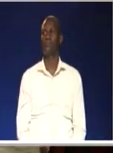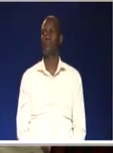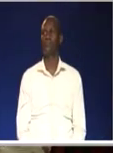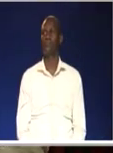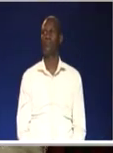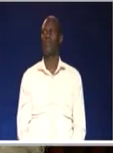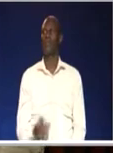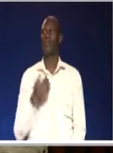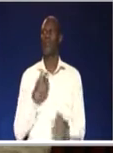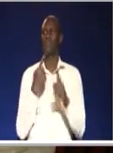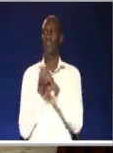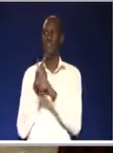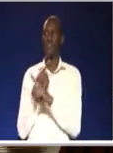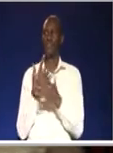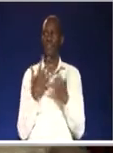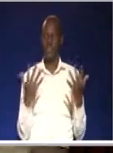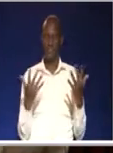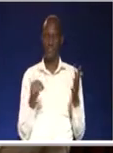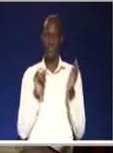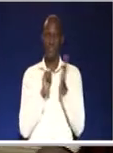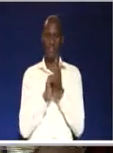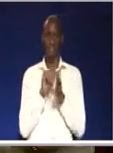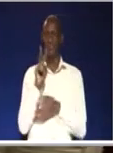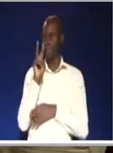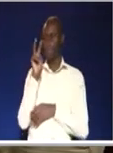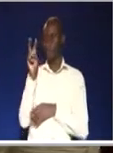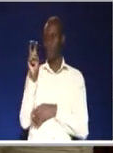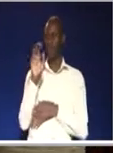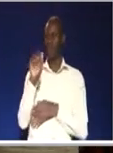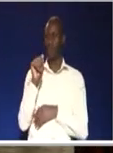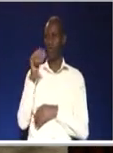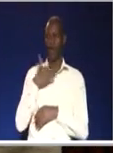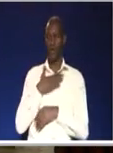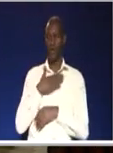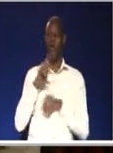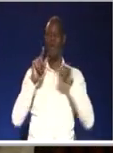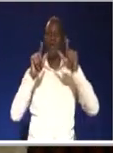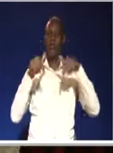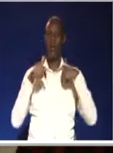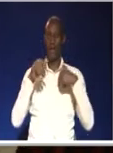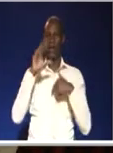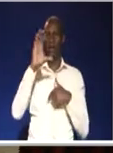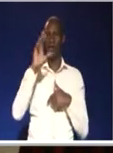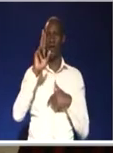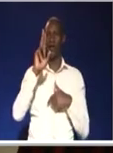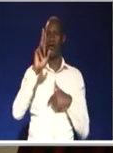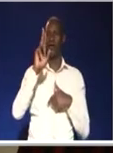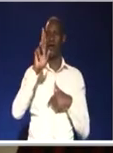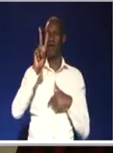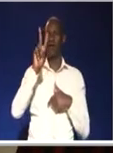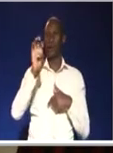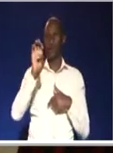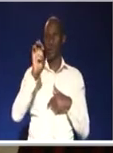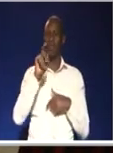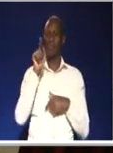There are several things that we are observing from our demand curve. These things